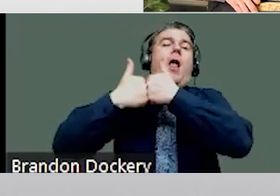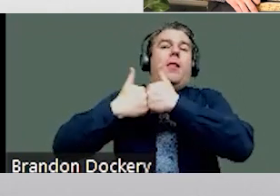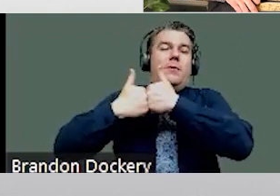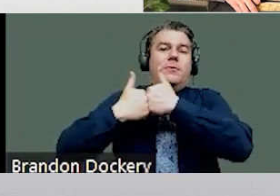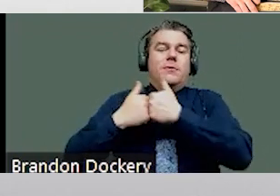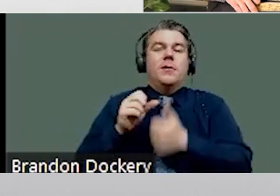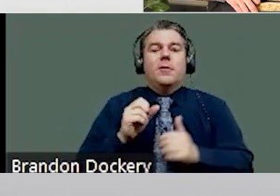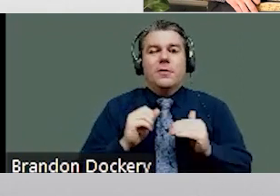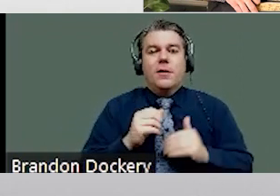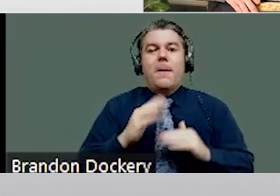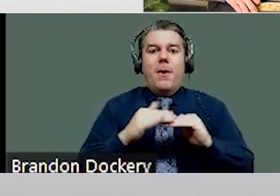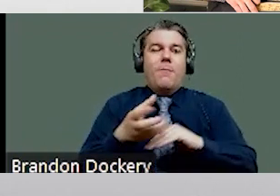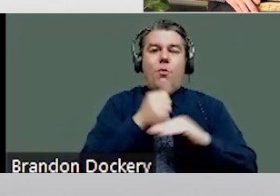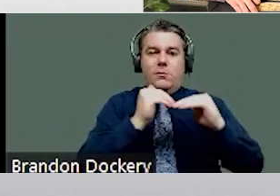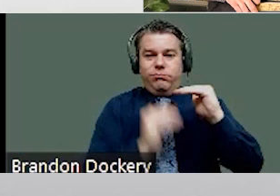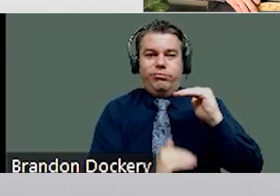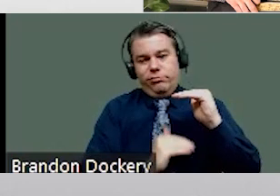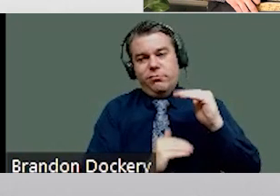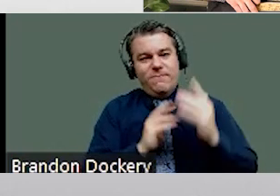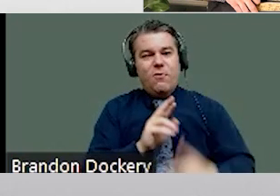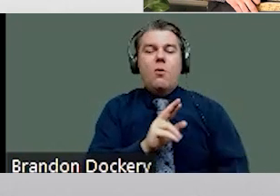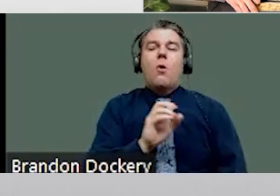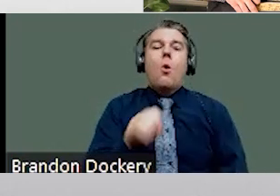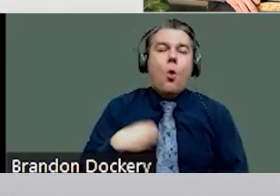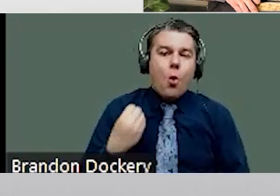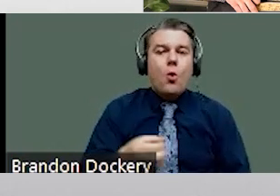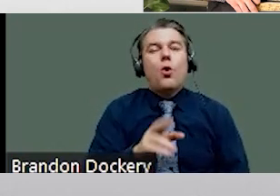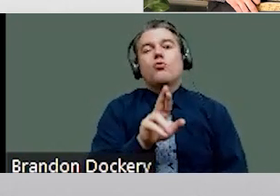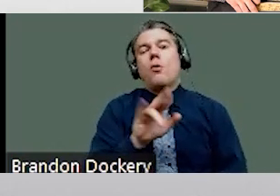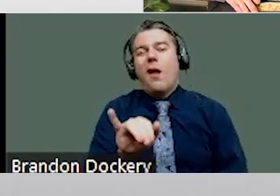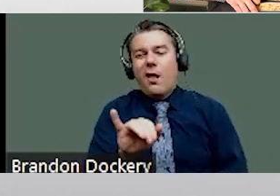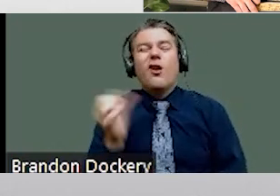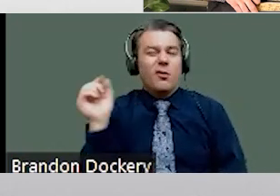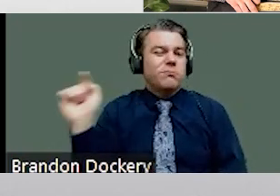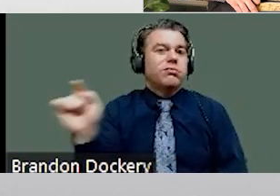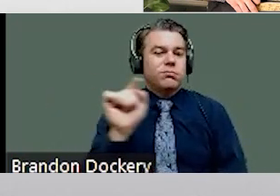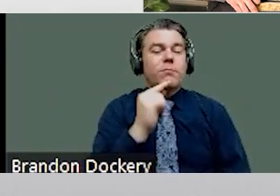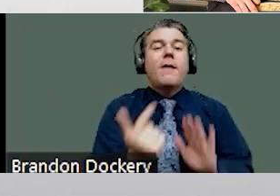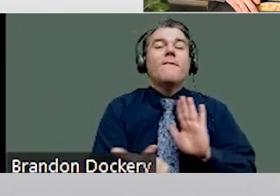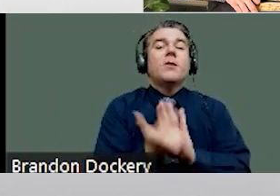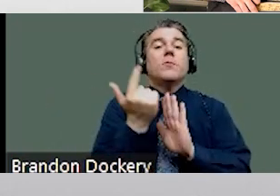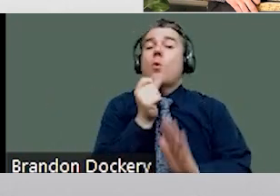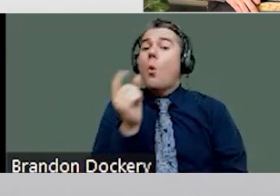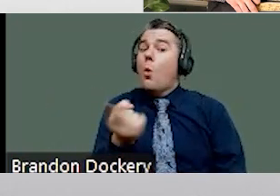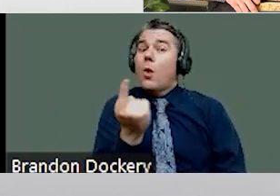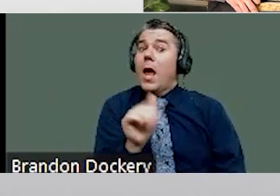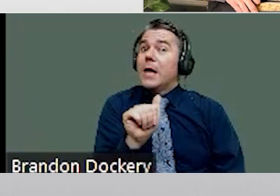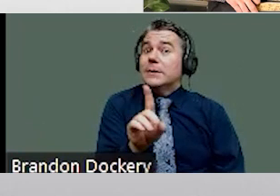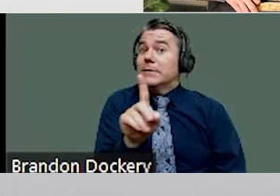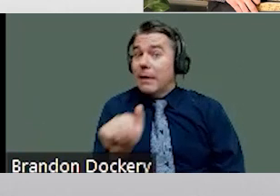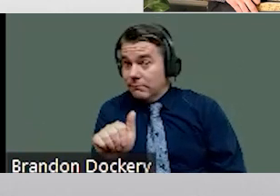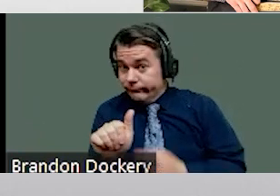challenging subminimum wages, again, in Oregon and Rhode Island and elsewhere. It's a violation of not only